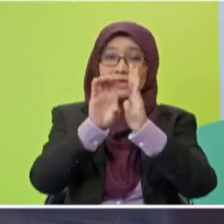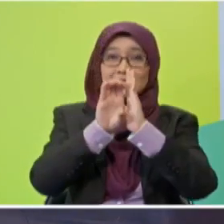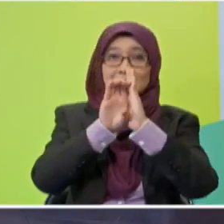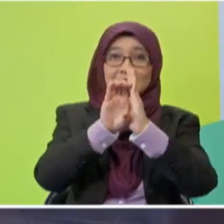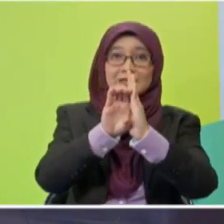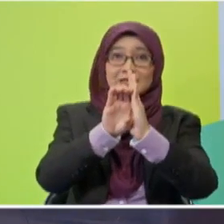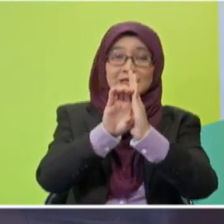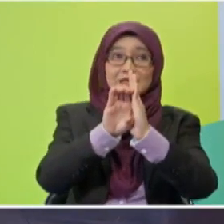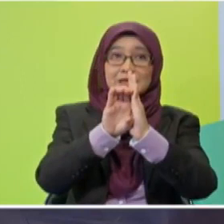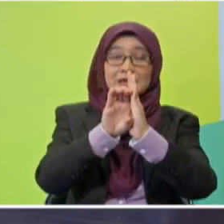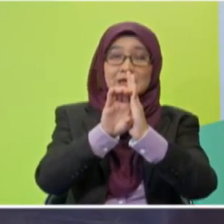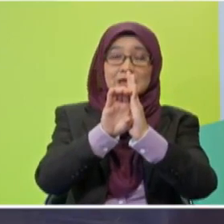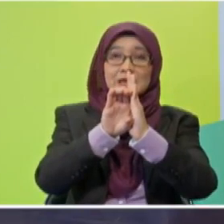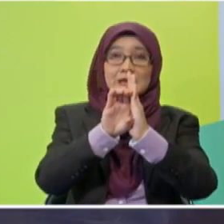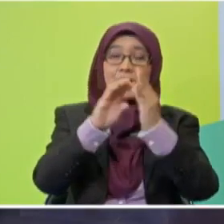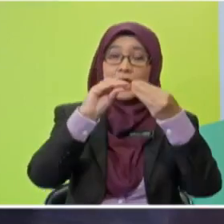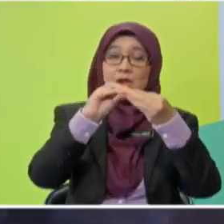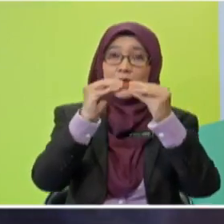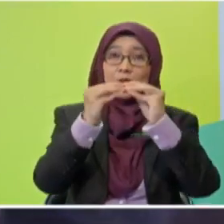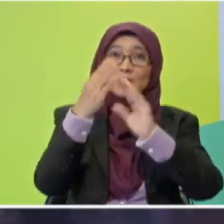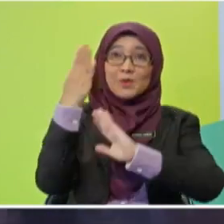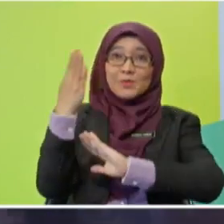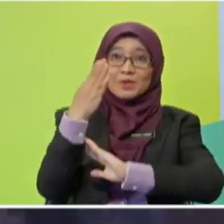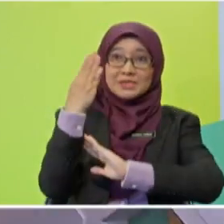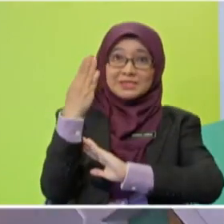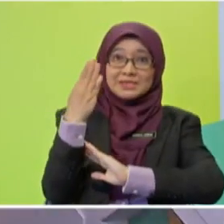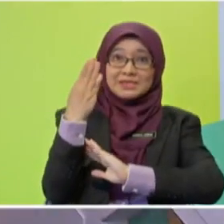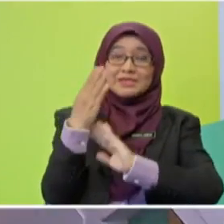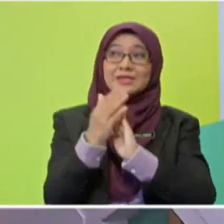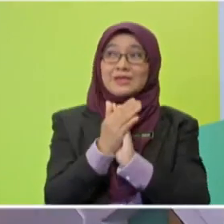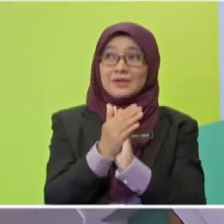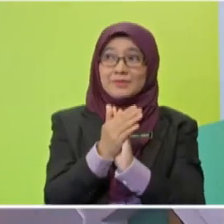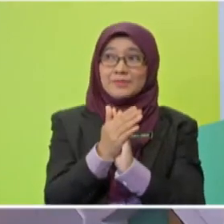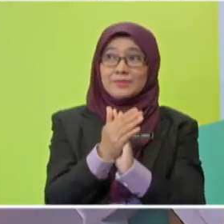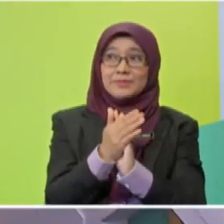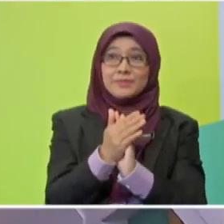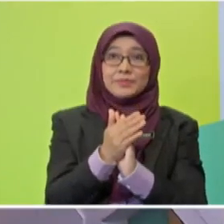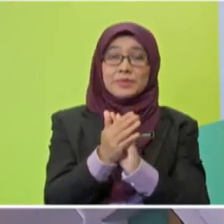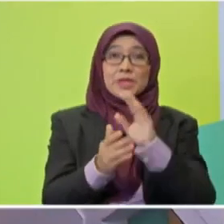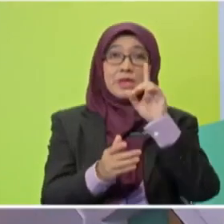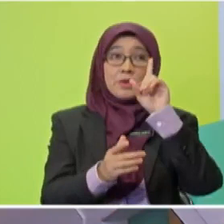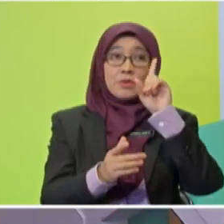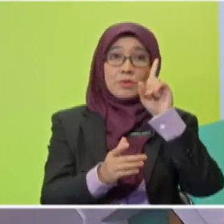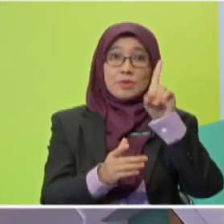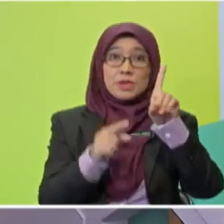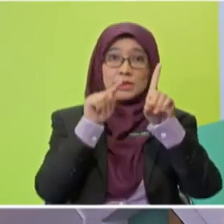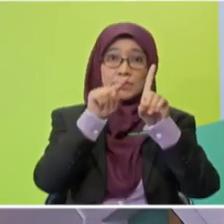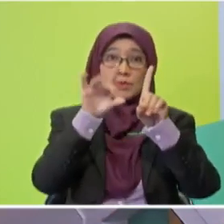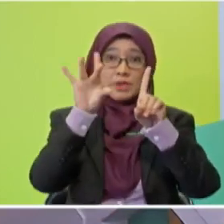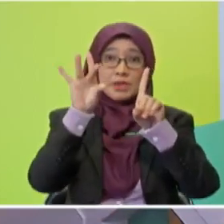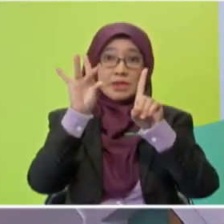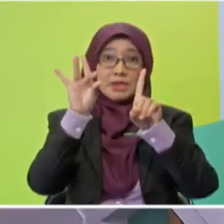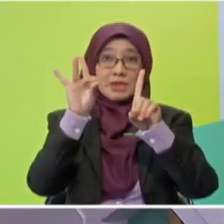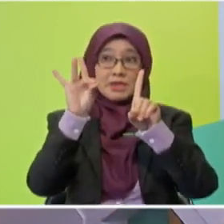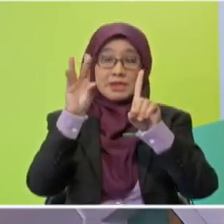whole number first. Okay? Okay. So what we are going to divide here? The mathematics sentence. So that is 1.86 divided by 3. 3 is